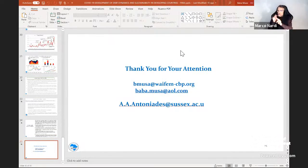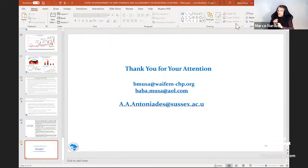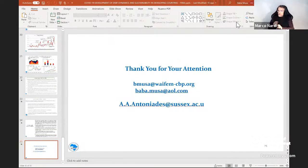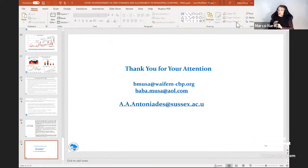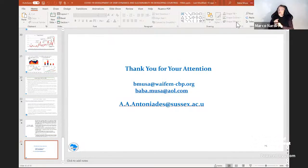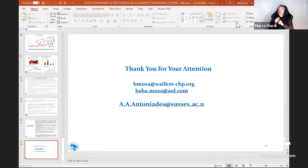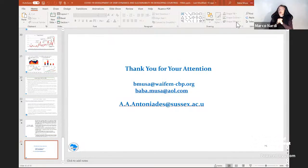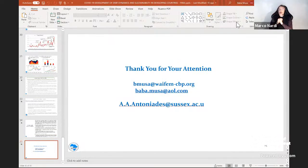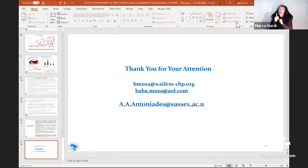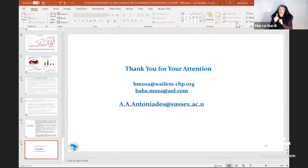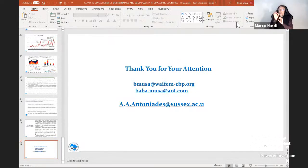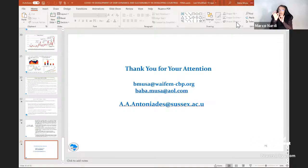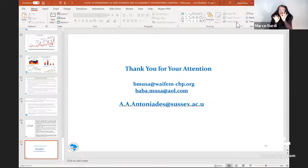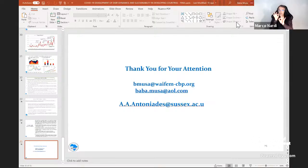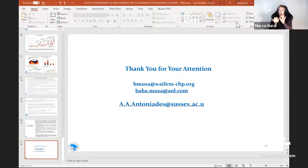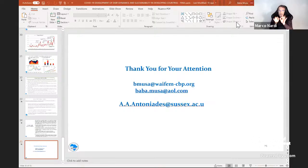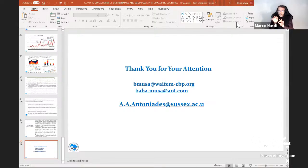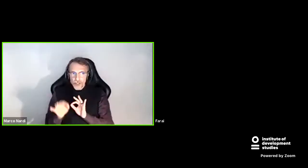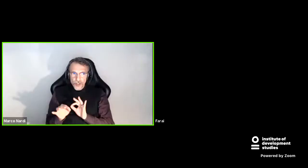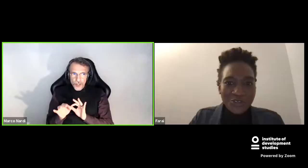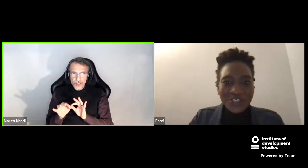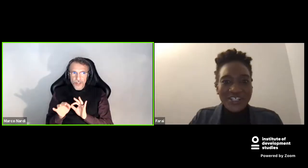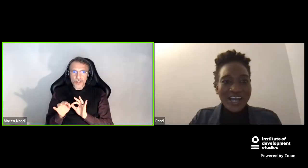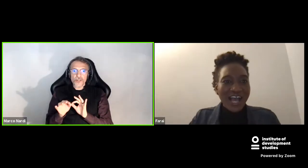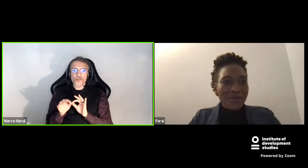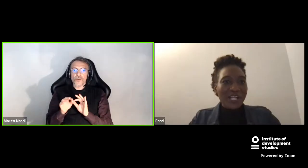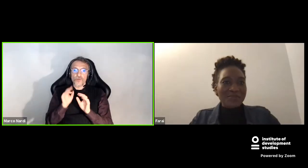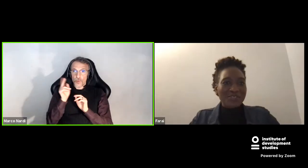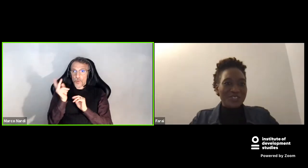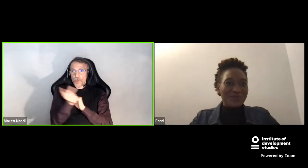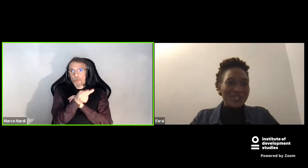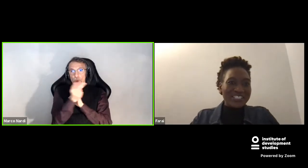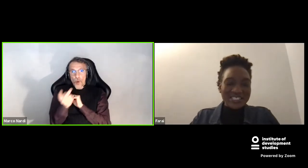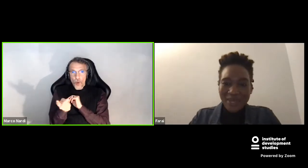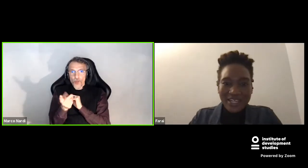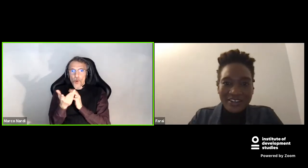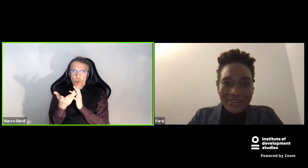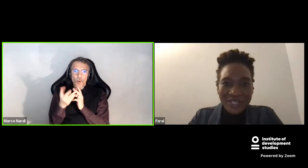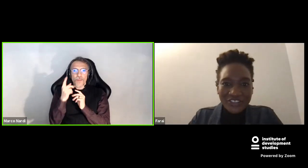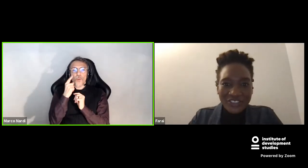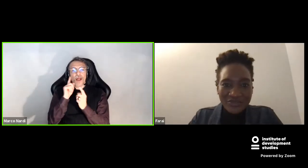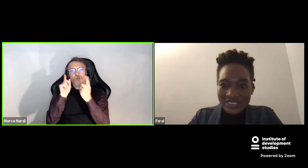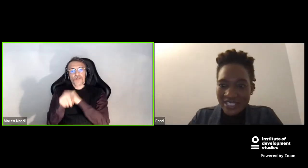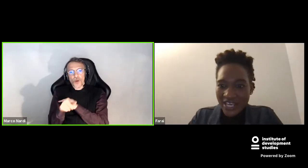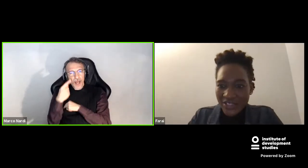of these questions. Either of you or both of you are welcome to respond